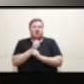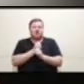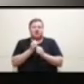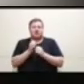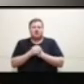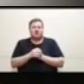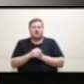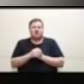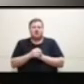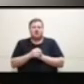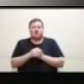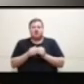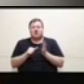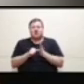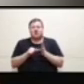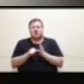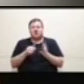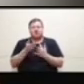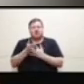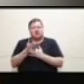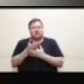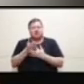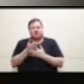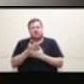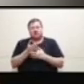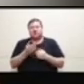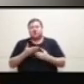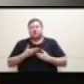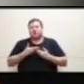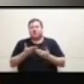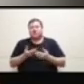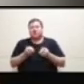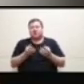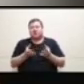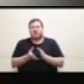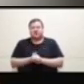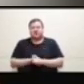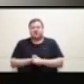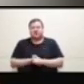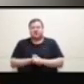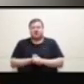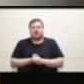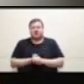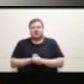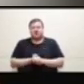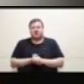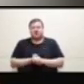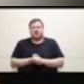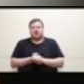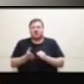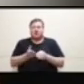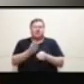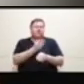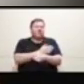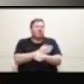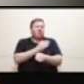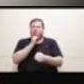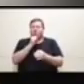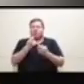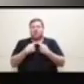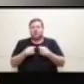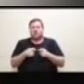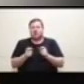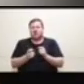critical intervention for service delivery, while originally not planned for the financial year.